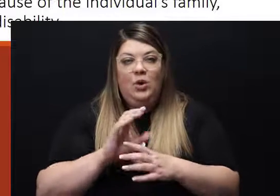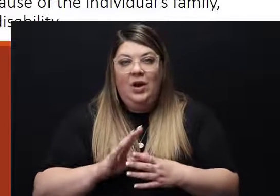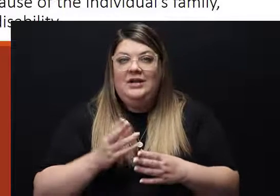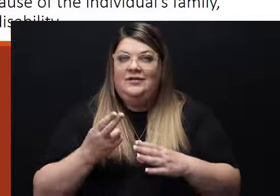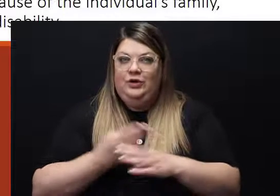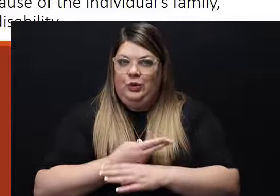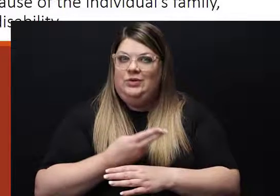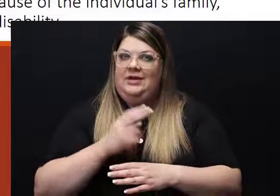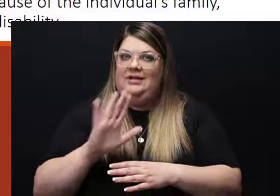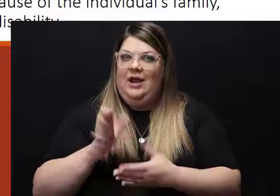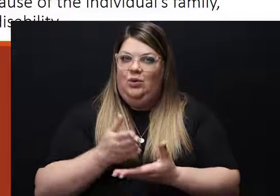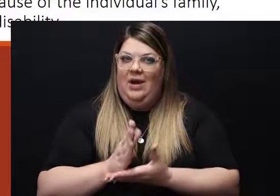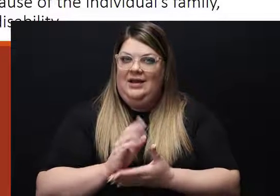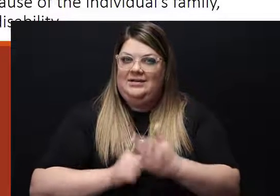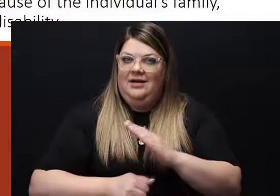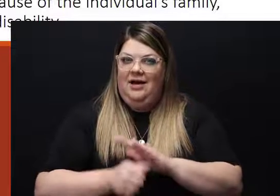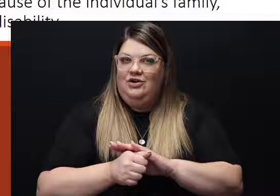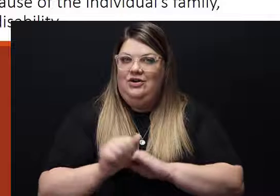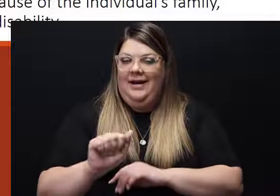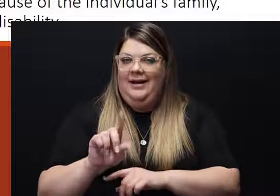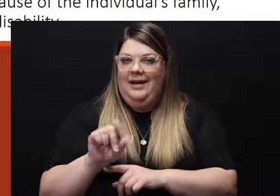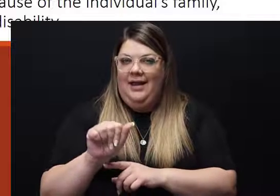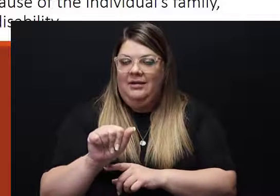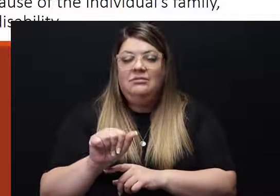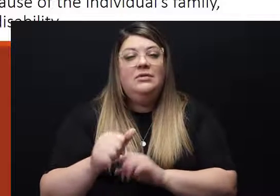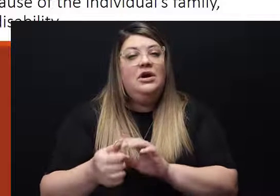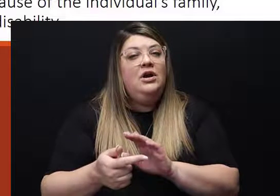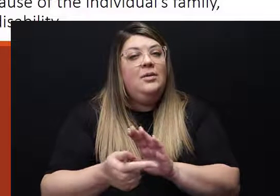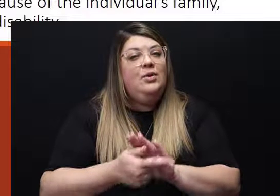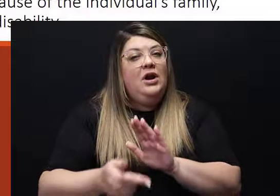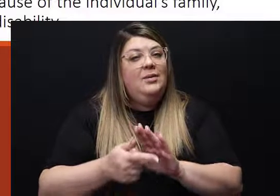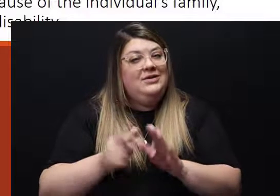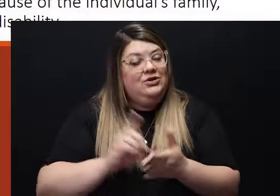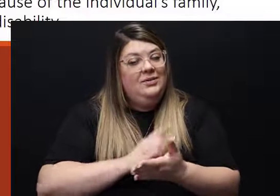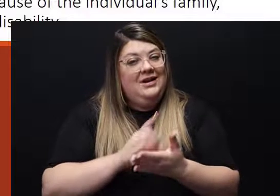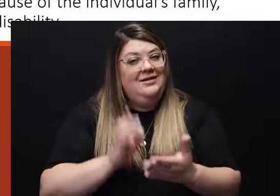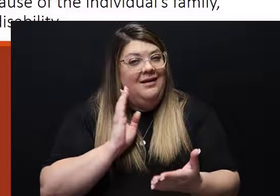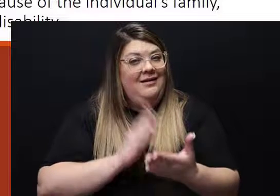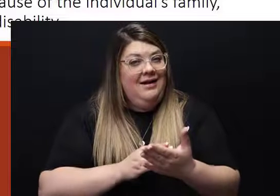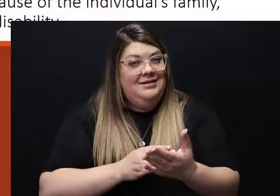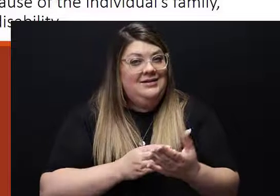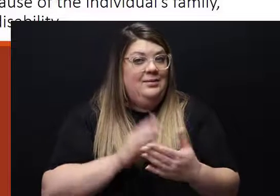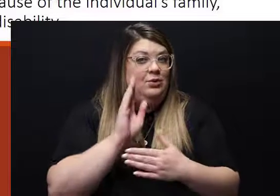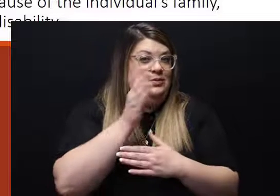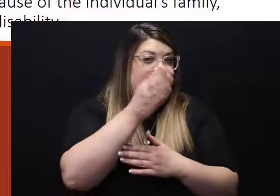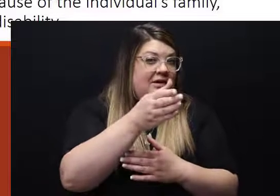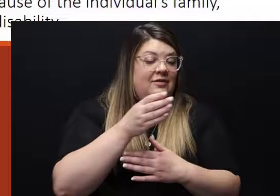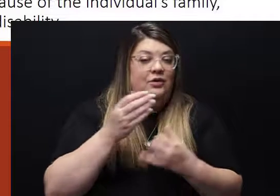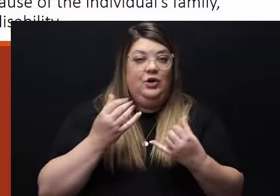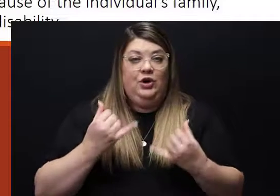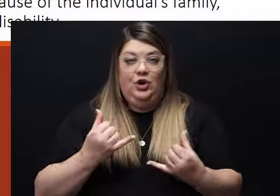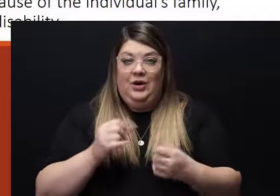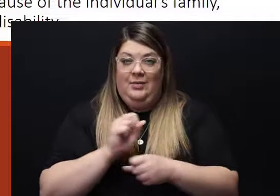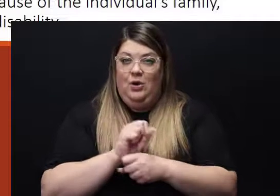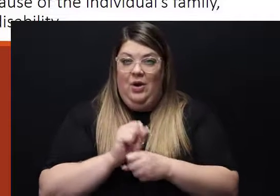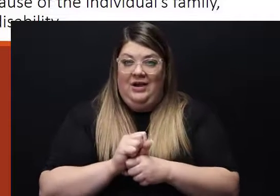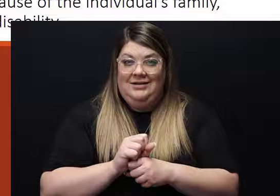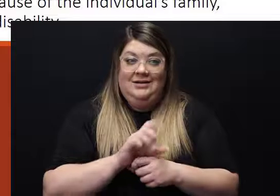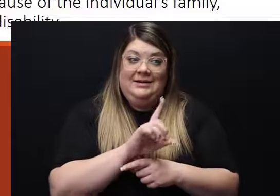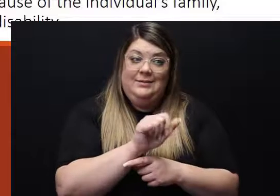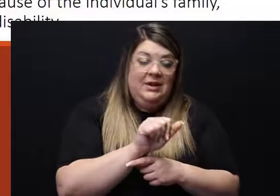ADA. It prohibits discrimination against prospective or current employees, disabled or not,